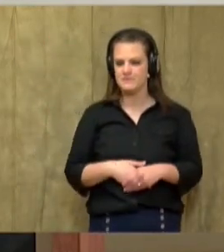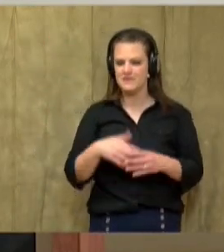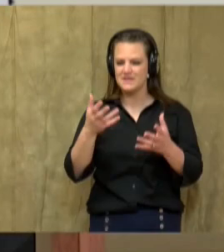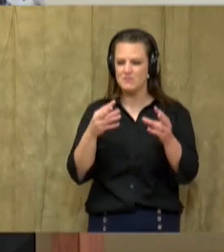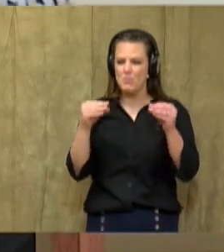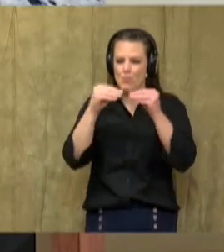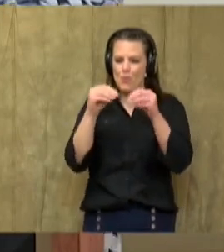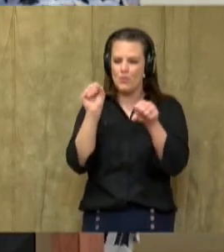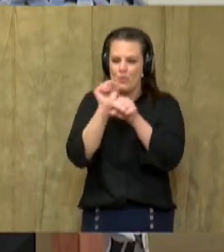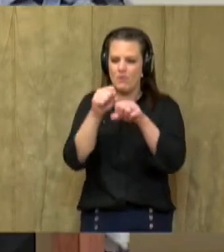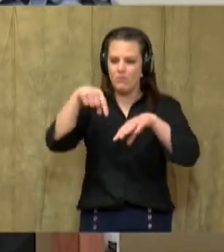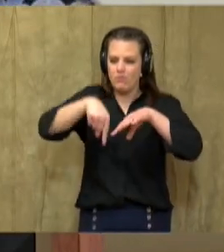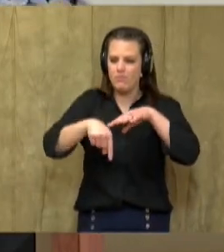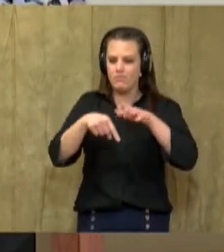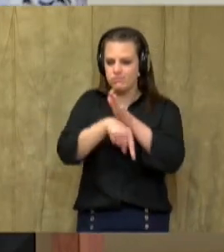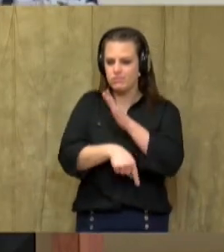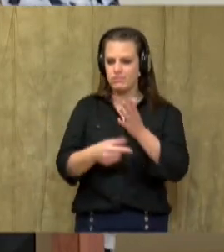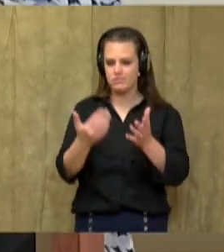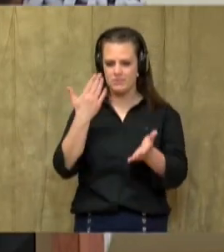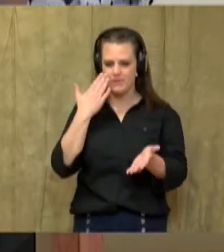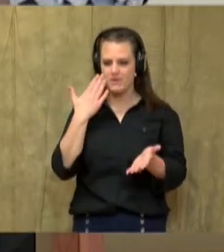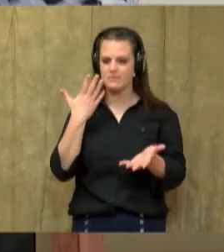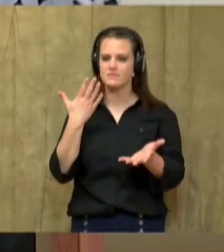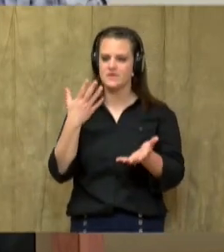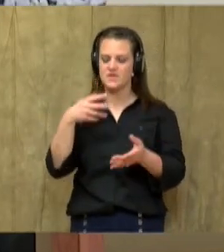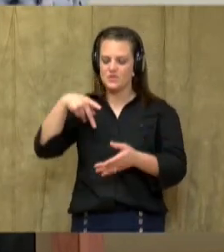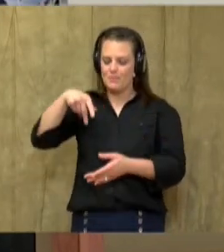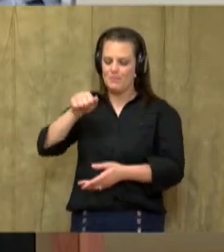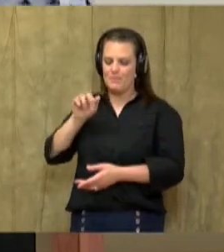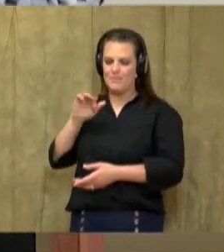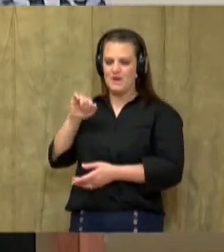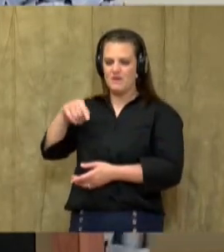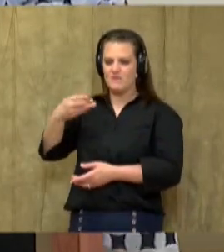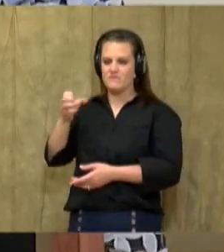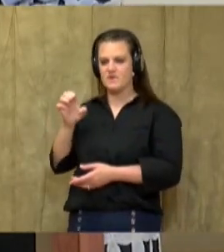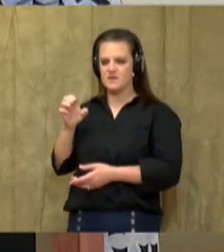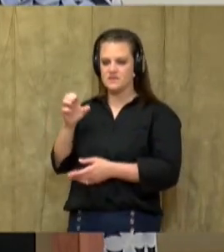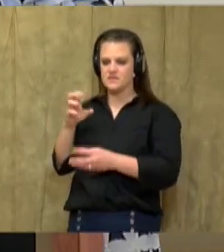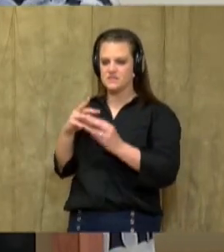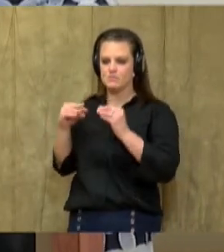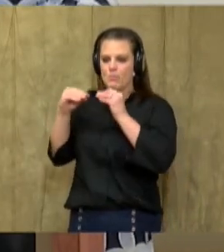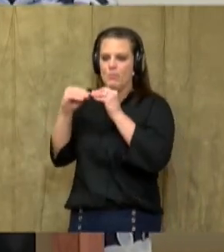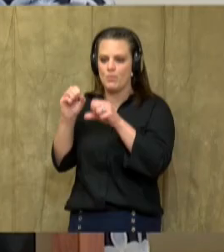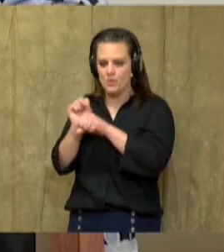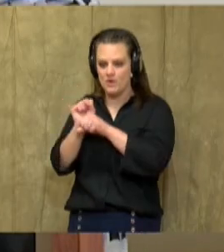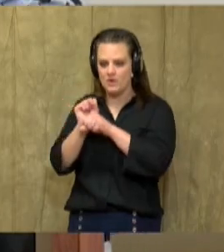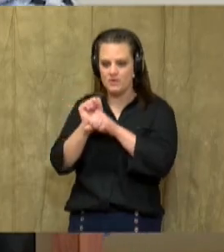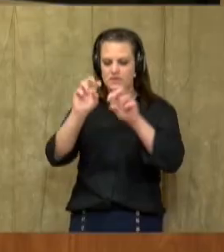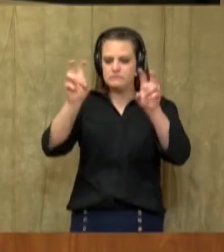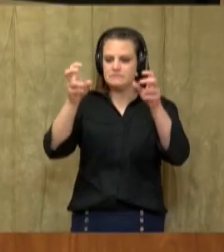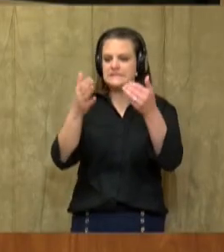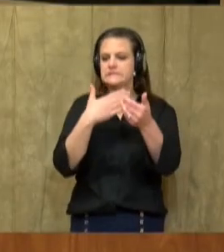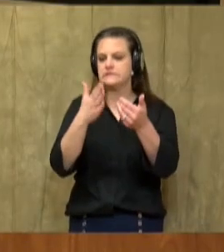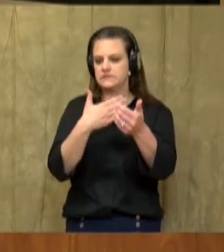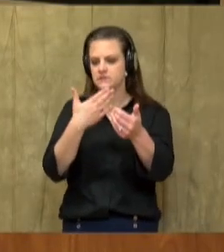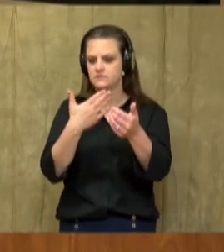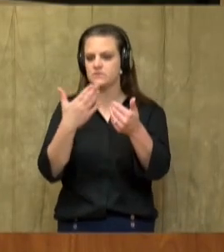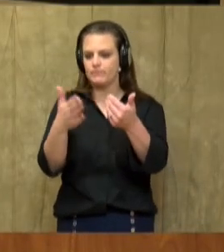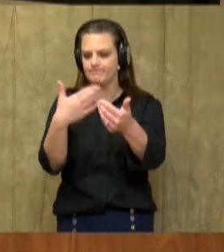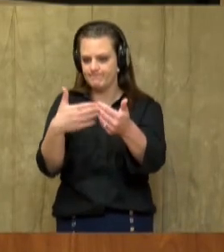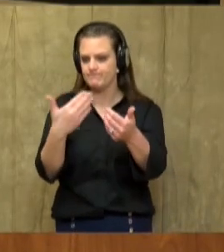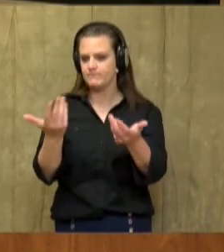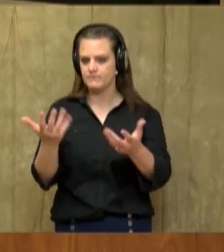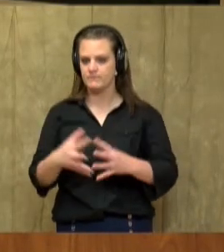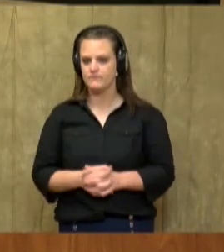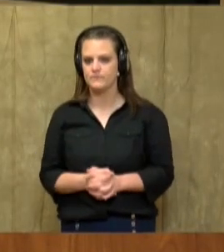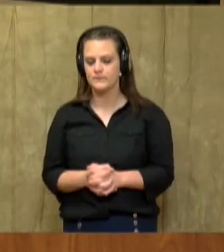a little more. All right, so if I quote it, that's a lot more. That's easier. So paraphrasing, putting what the